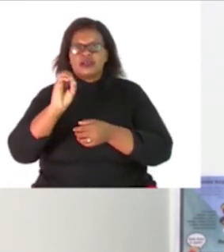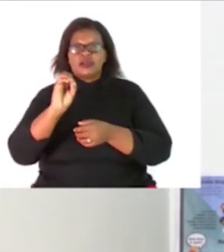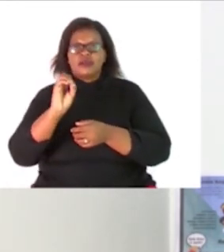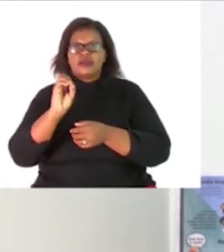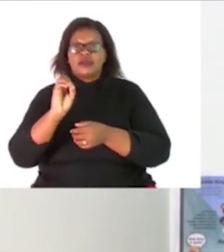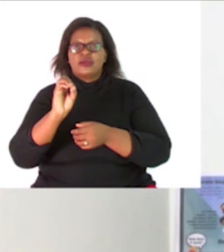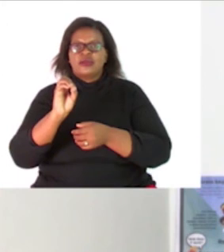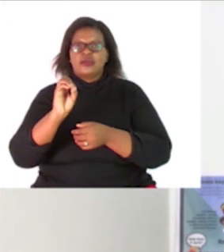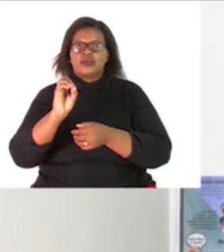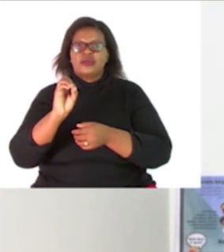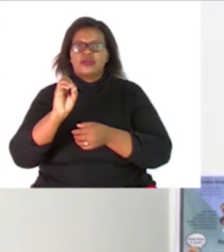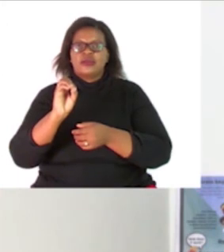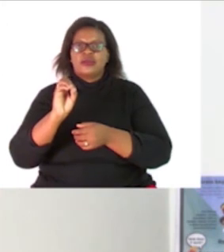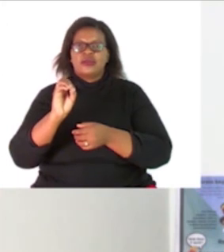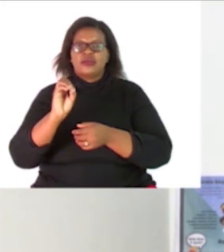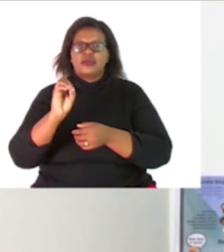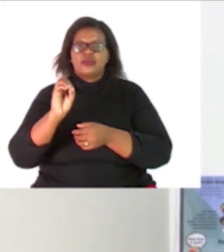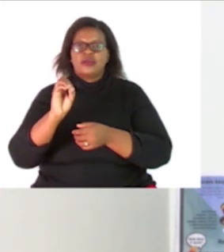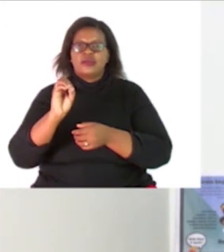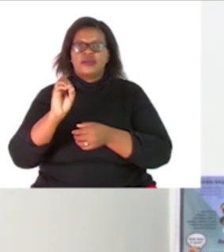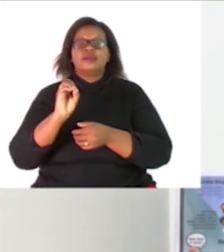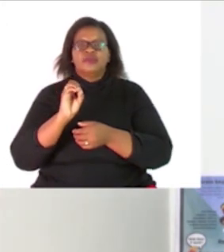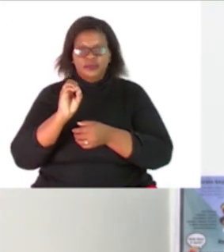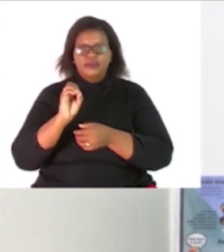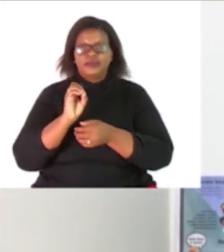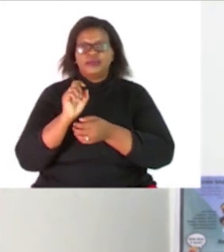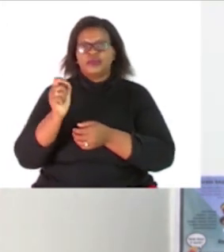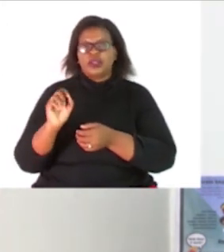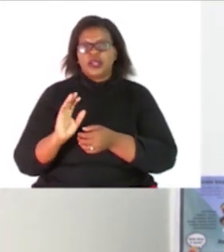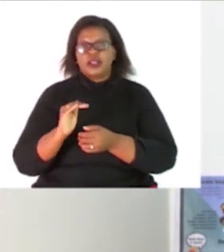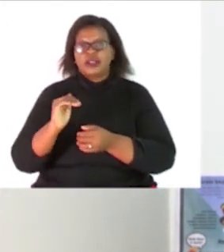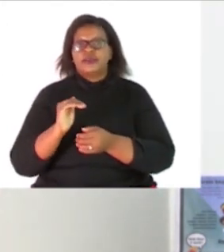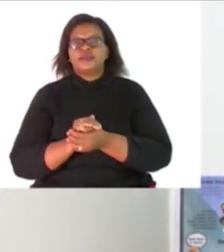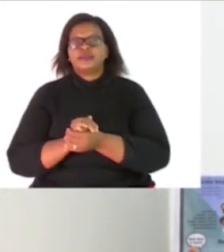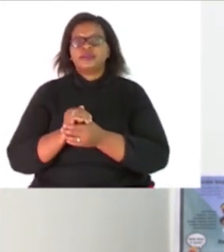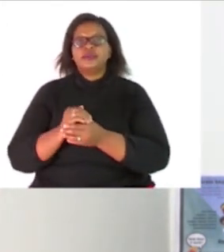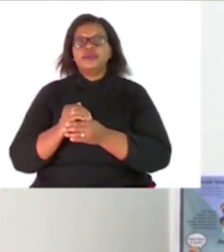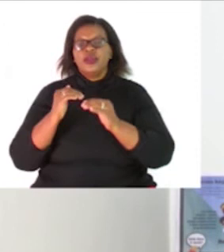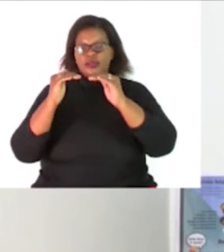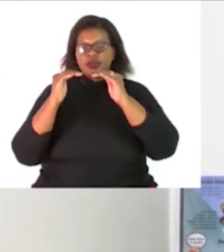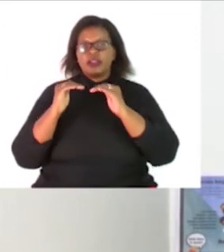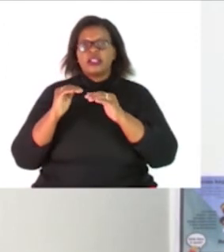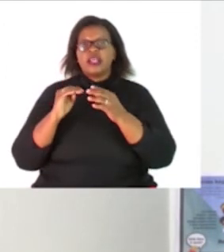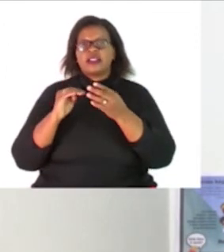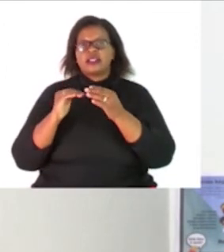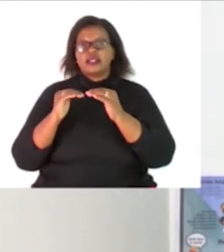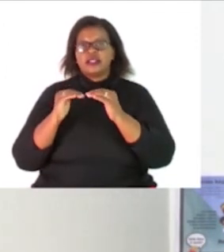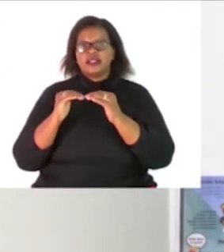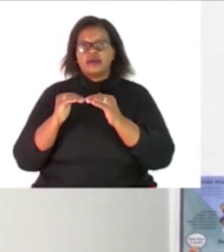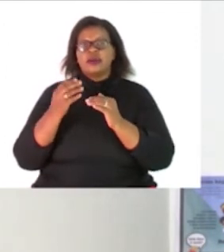0. And we write our 0 there. What is the next step? Because we have